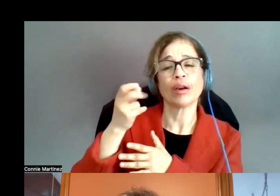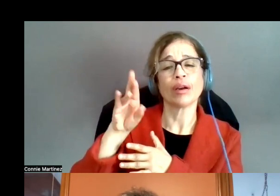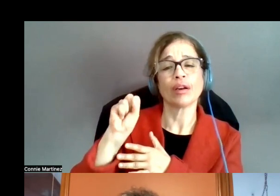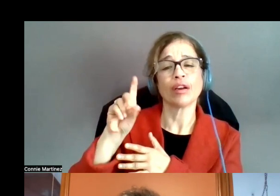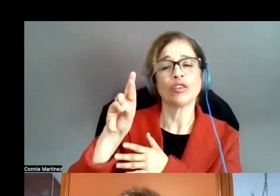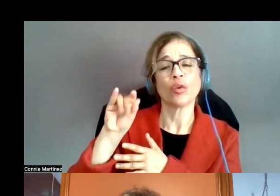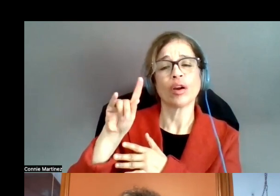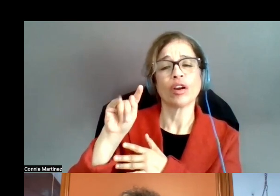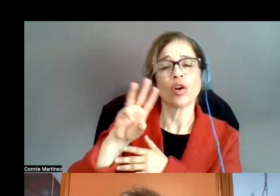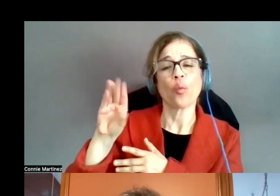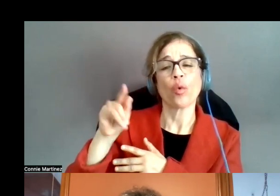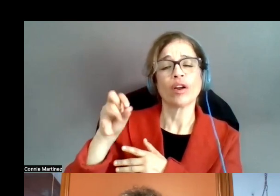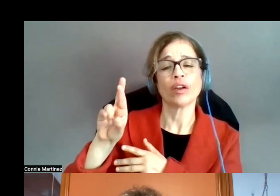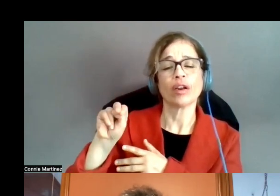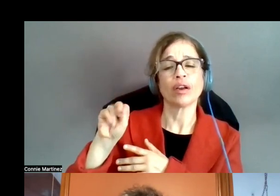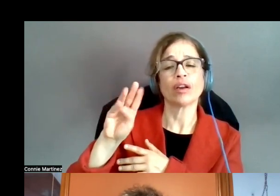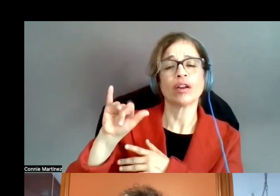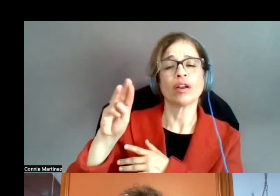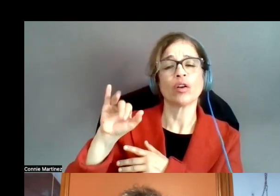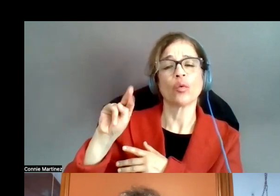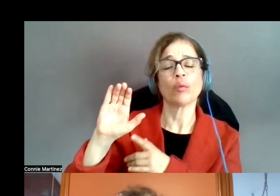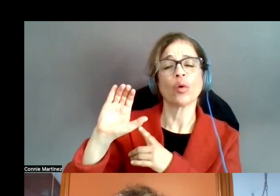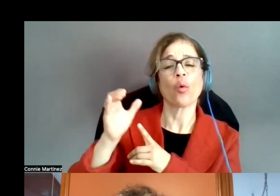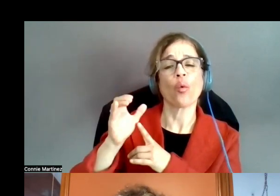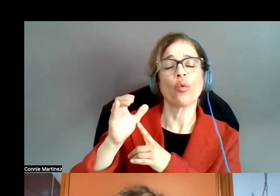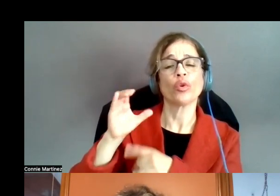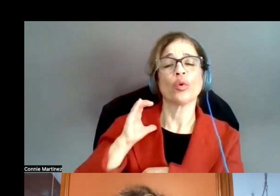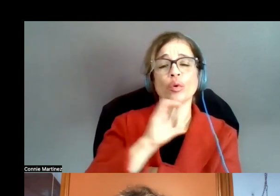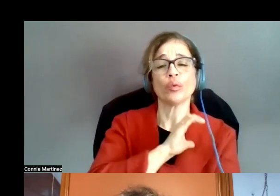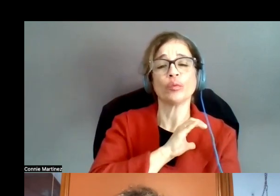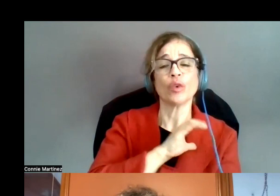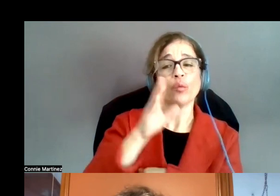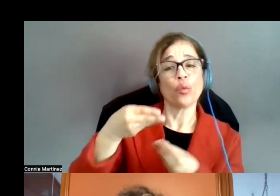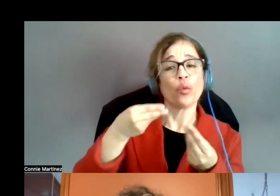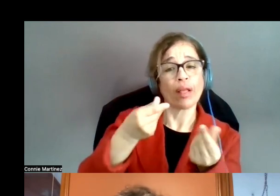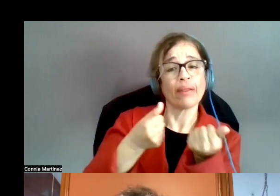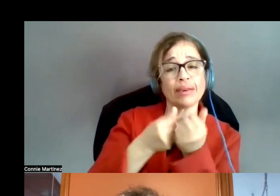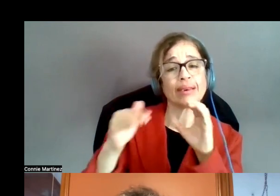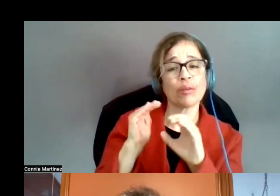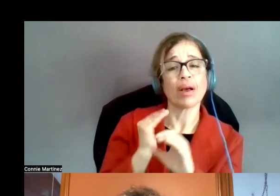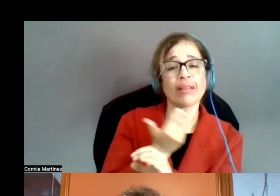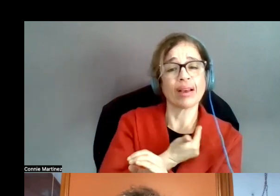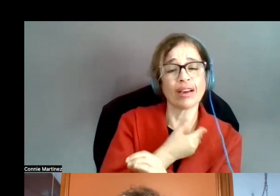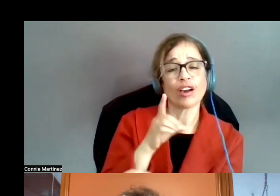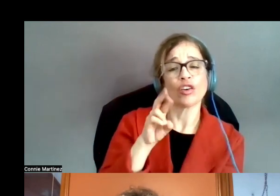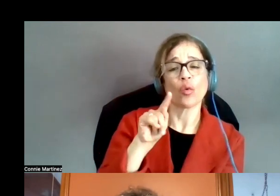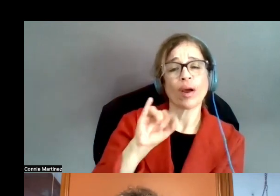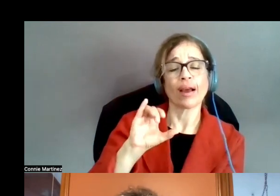It, Westford, and Wilmington Cultural Councils. If you'd like to be a sponsor, please email us at